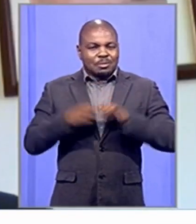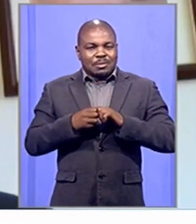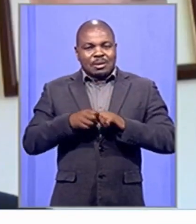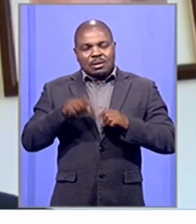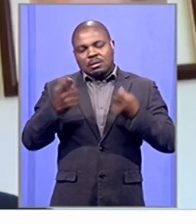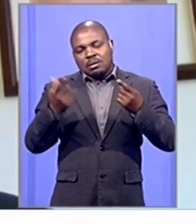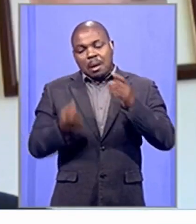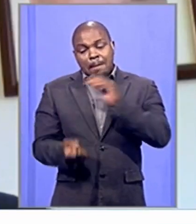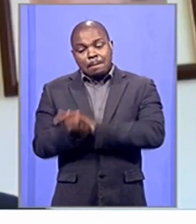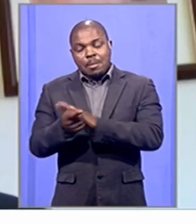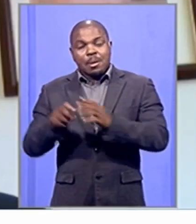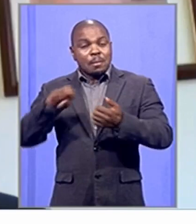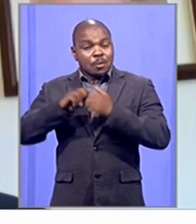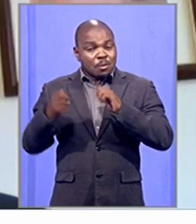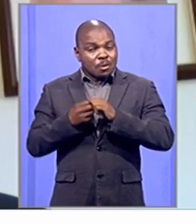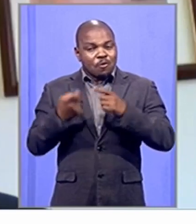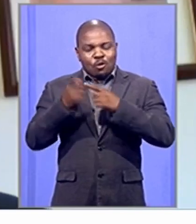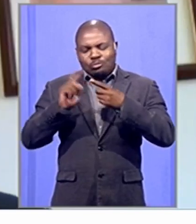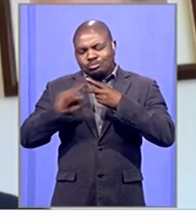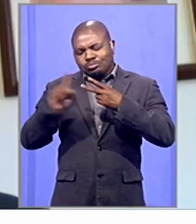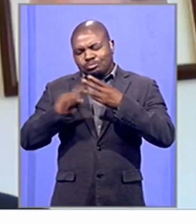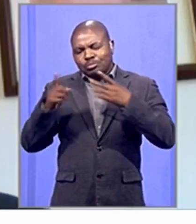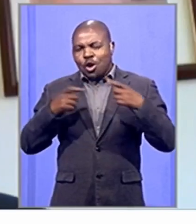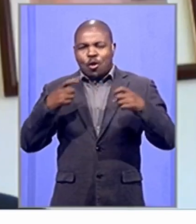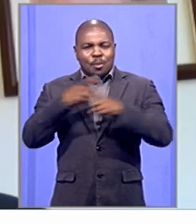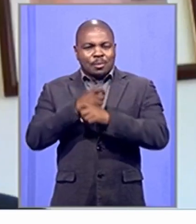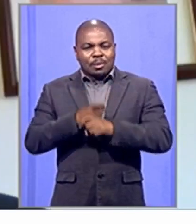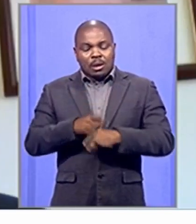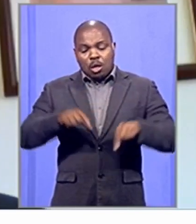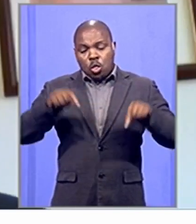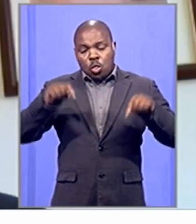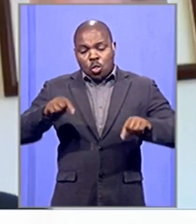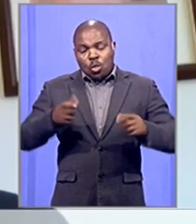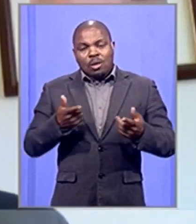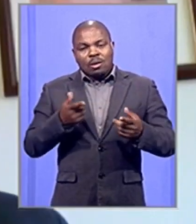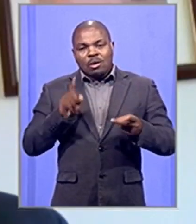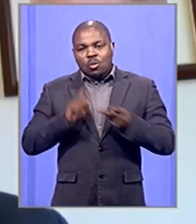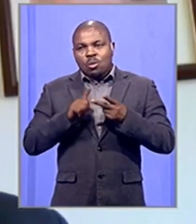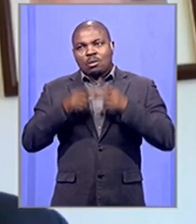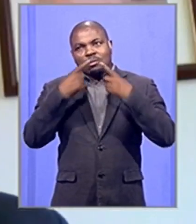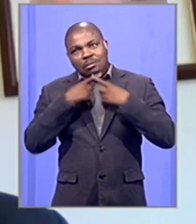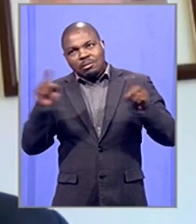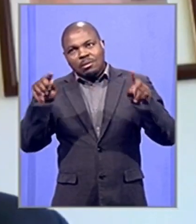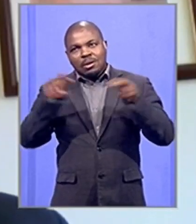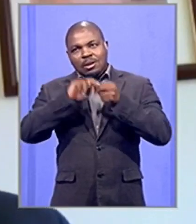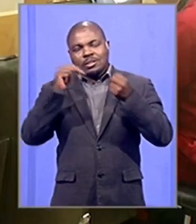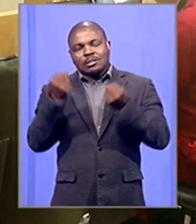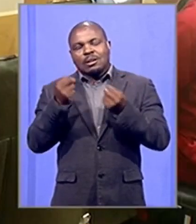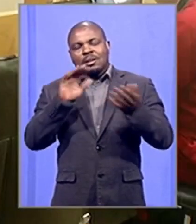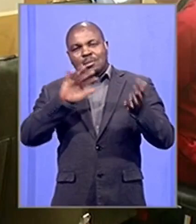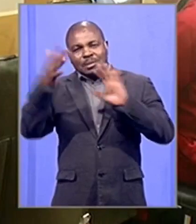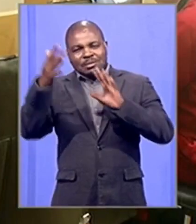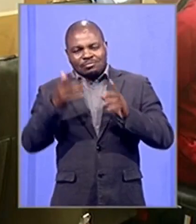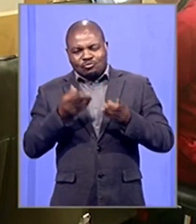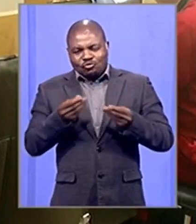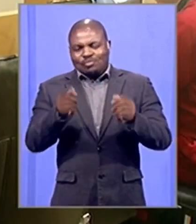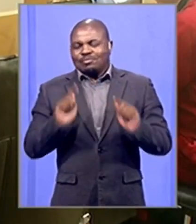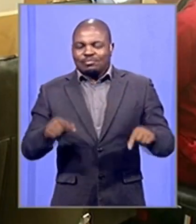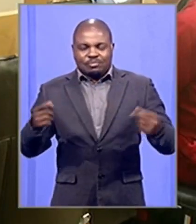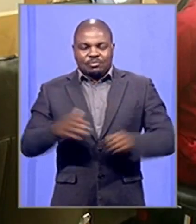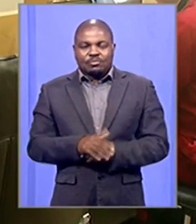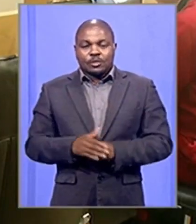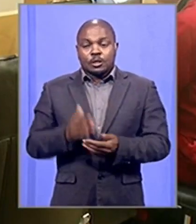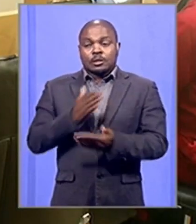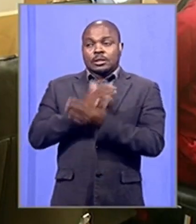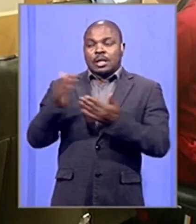myriad of complexities that are not going to be sorted out even with a state of emergency. Basekaseki ba bangwe